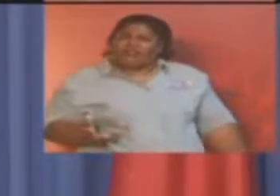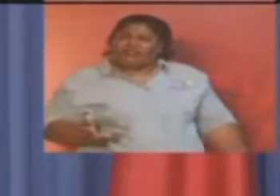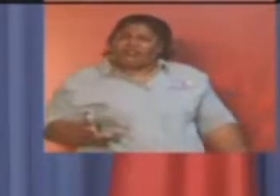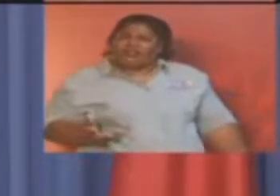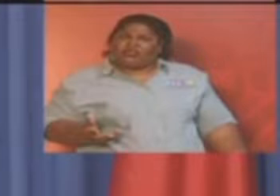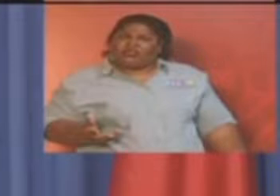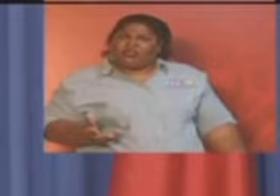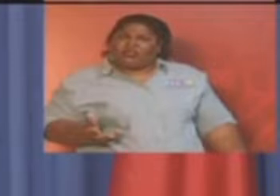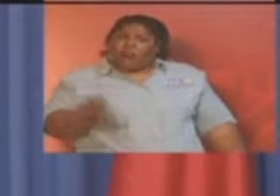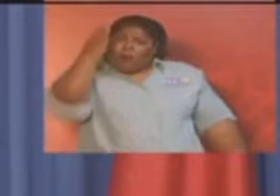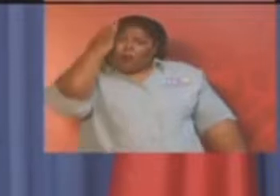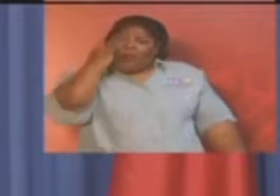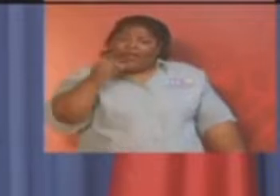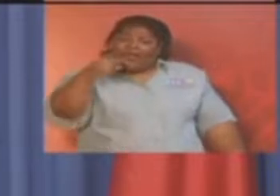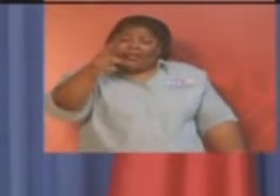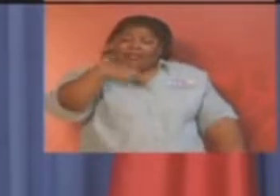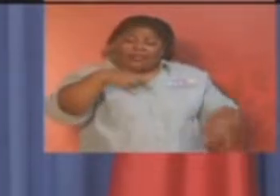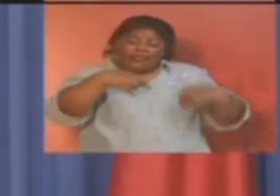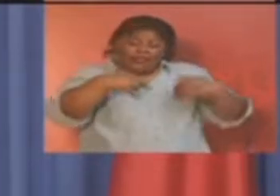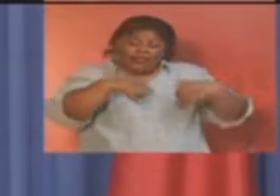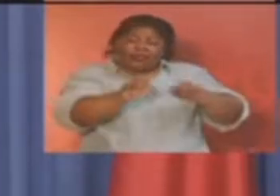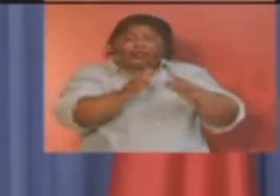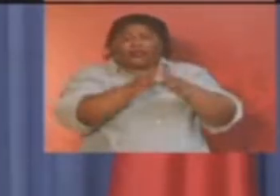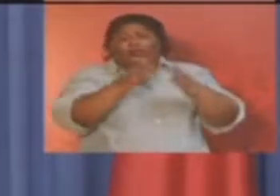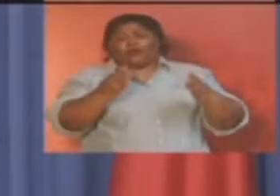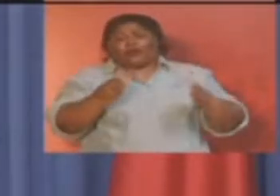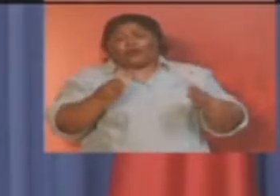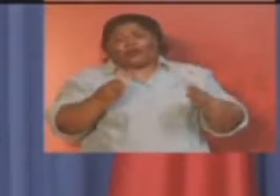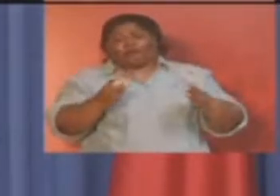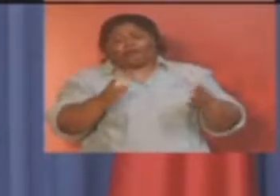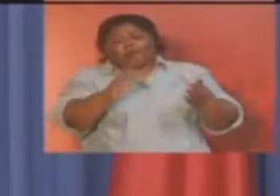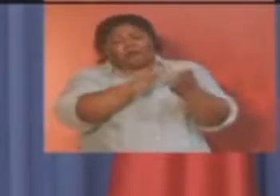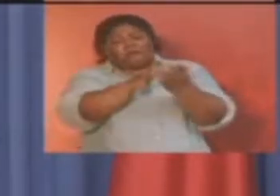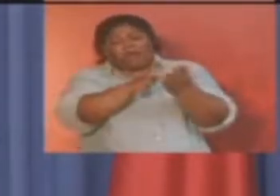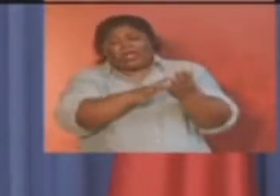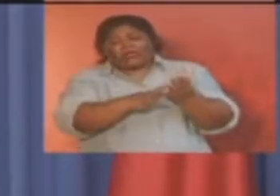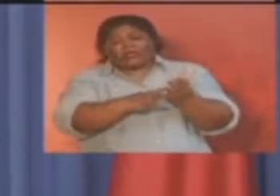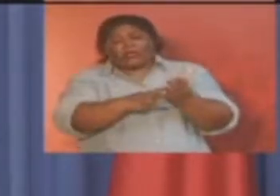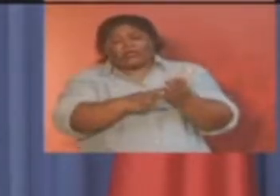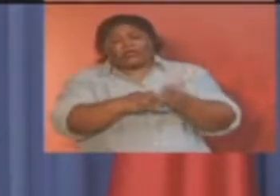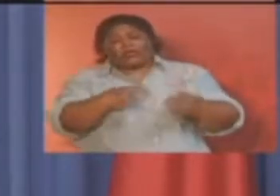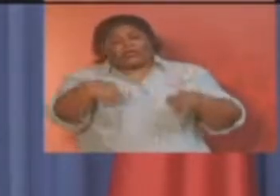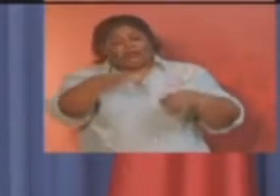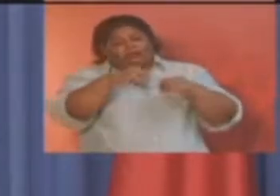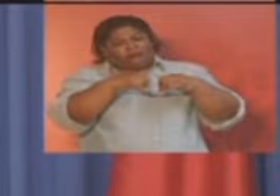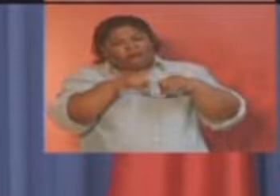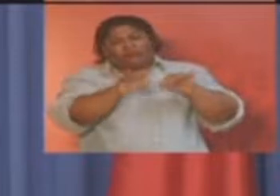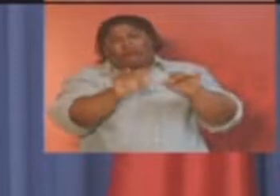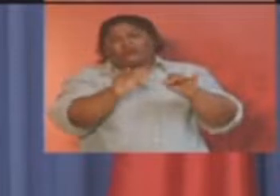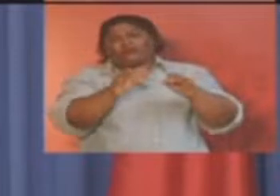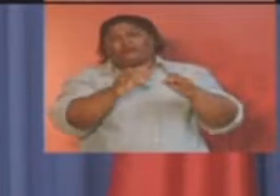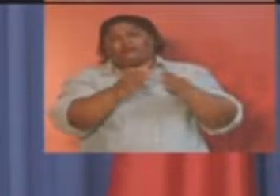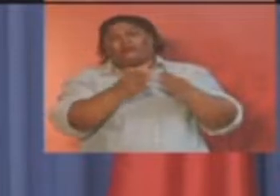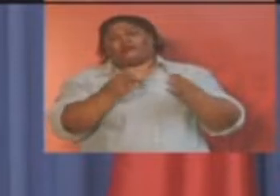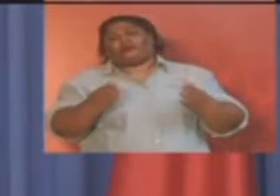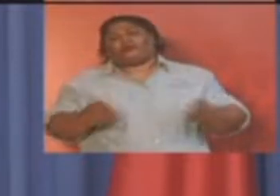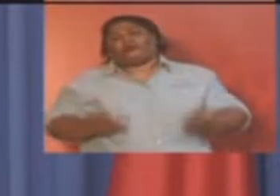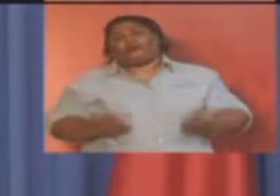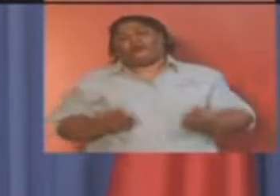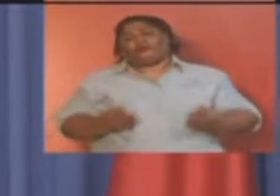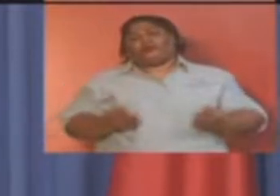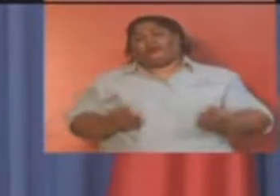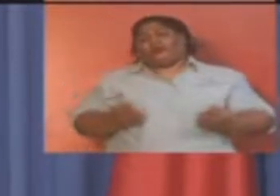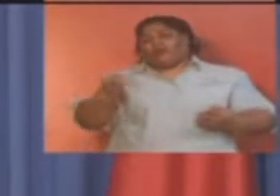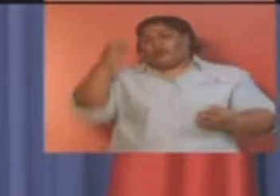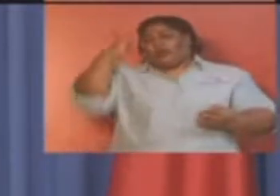of food, medicine, and other necessities of life. We've found that over the past few weeks, few months, everyone